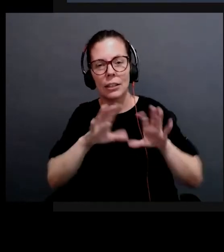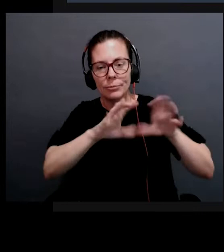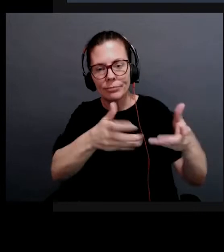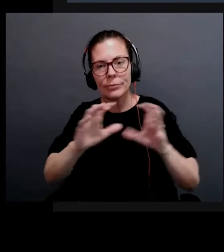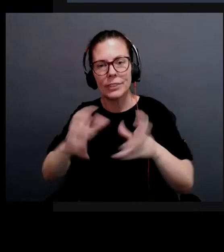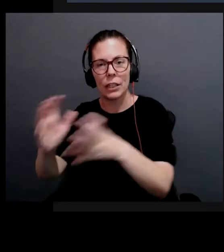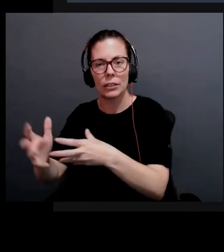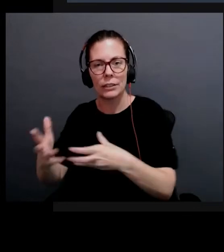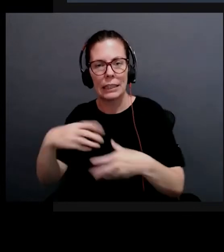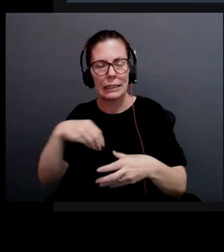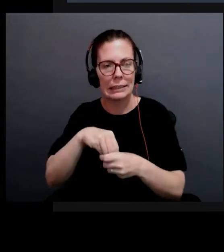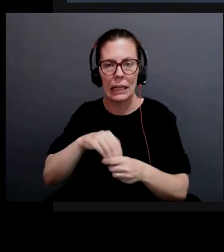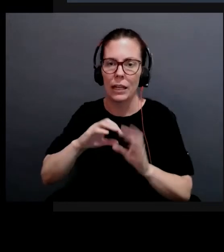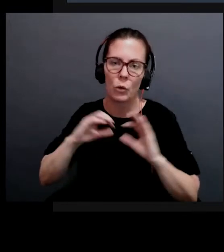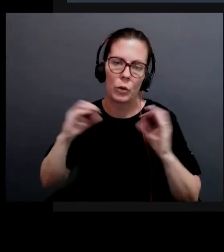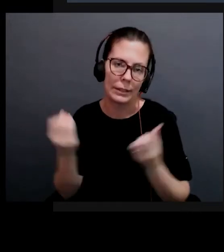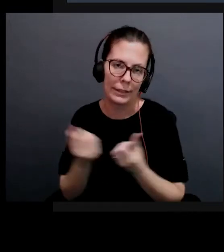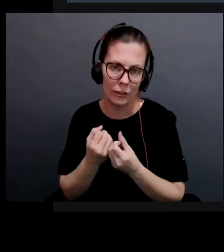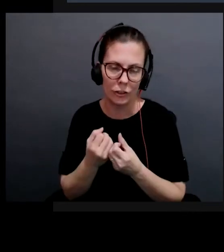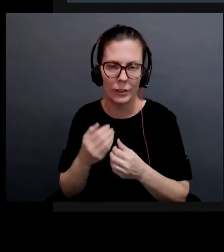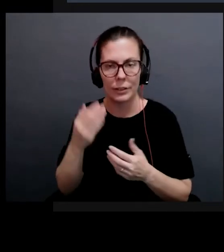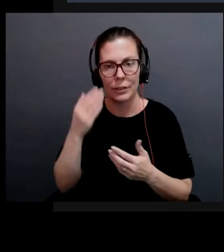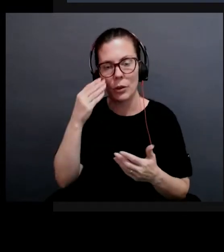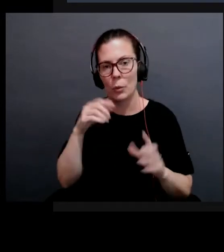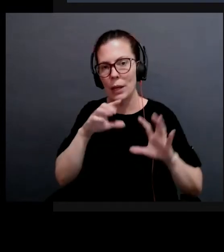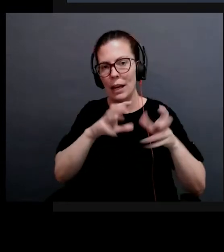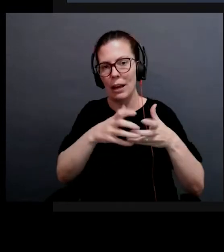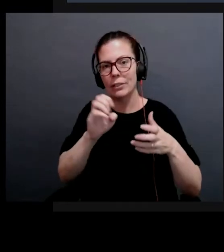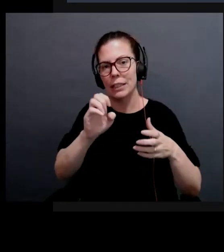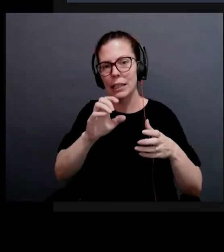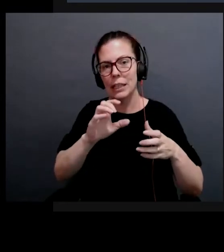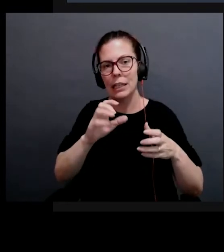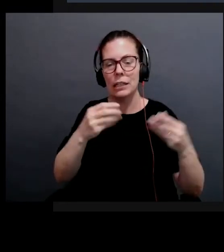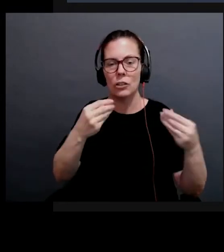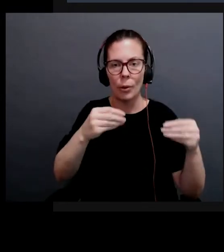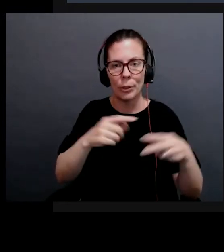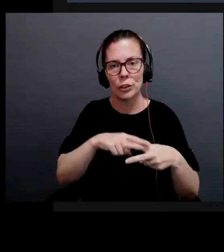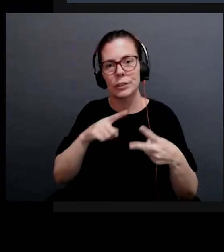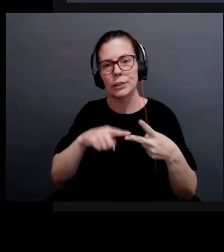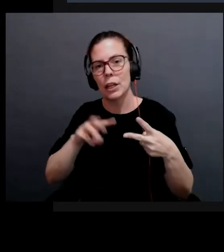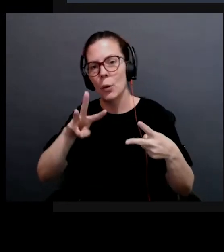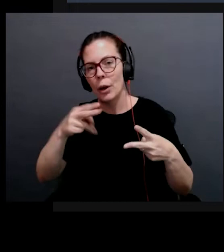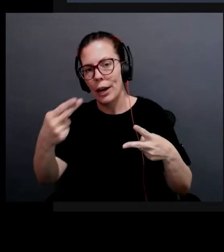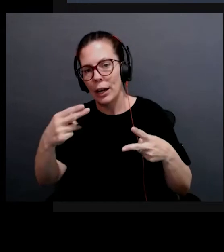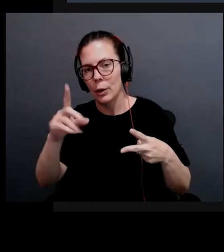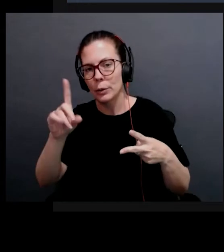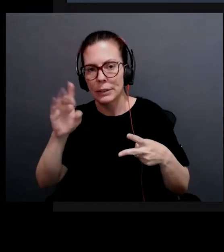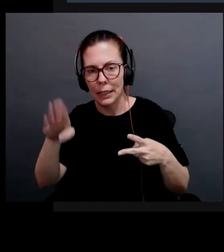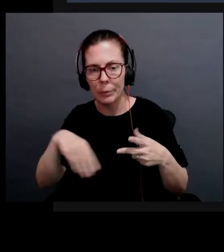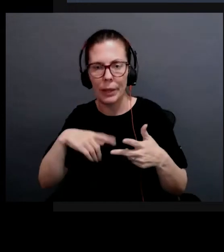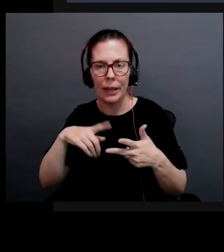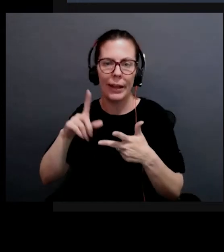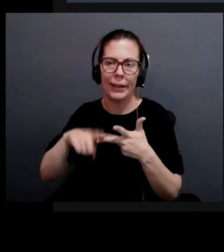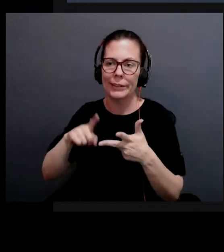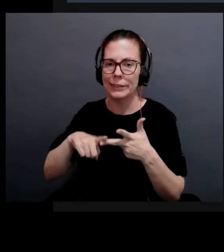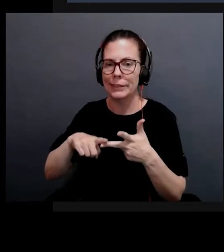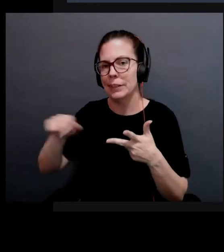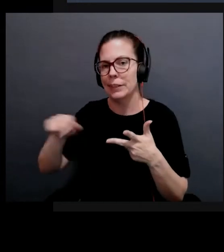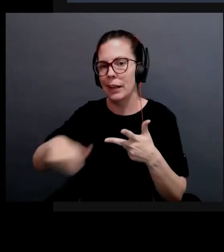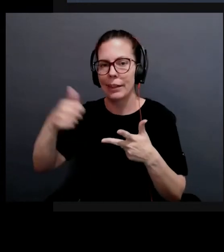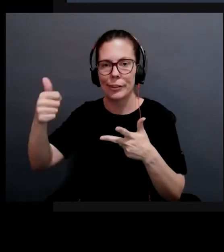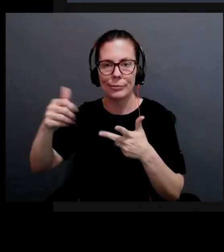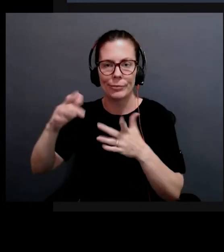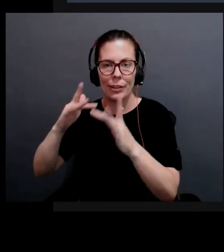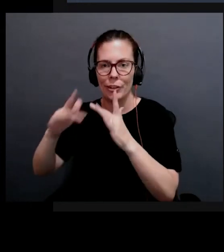any organization. Maybe you're an e-commerce site and you have a warehouse database and an inventory database and a